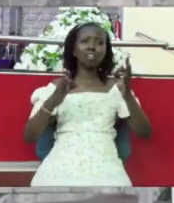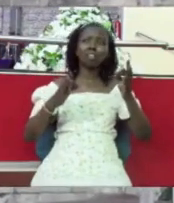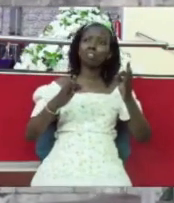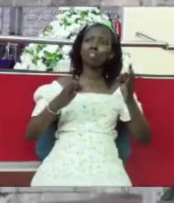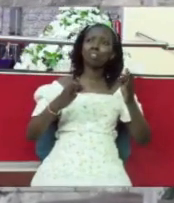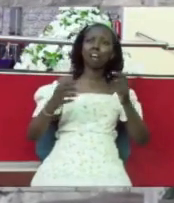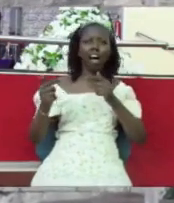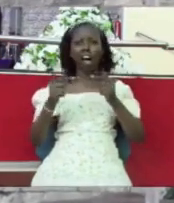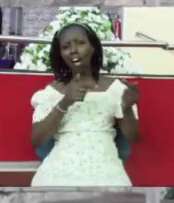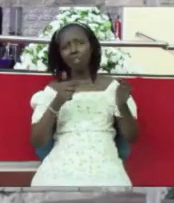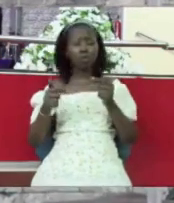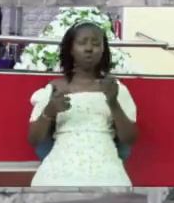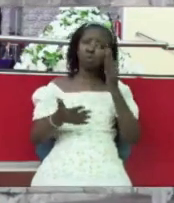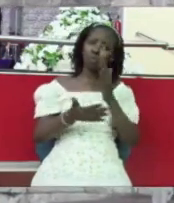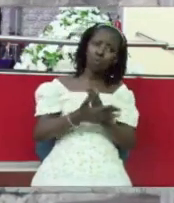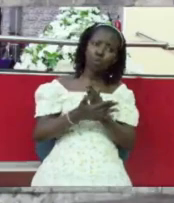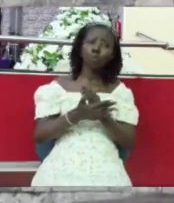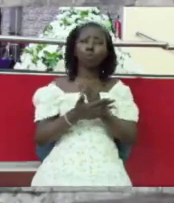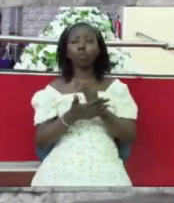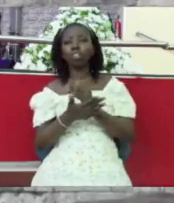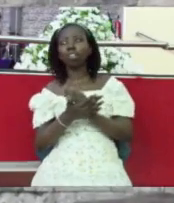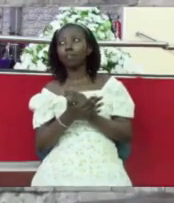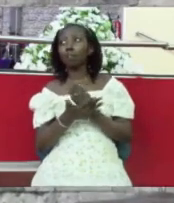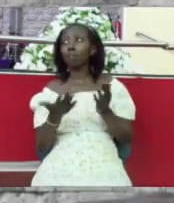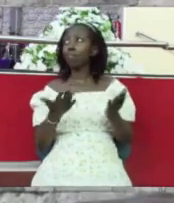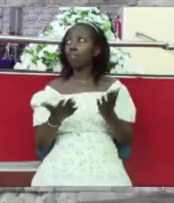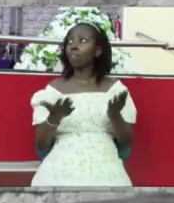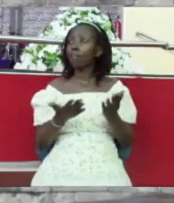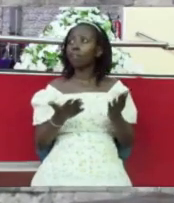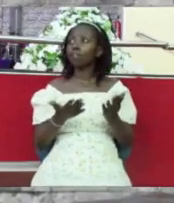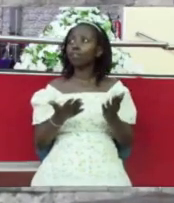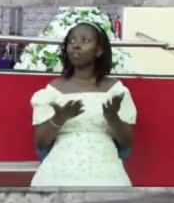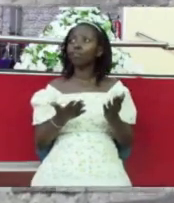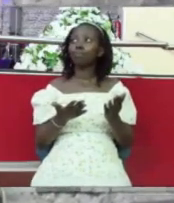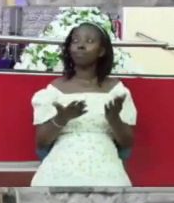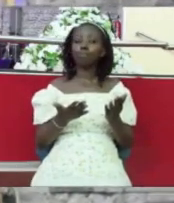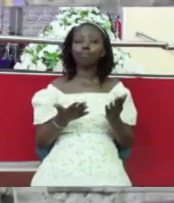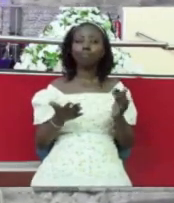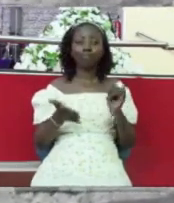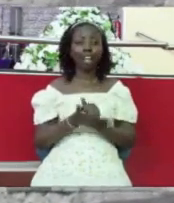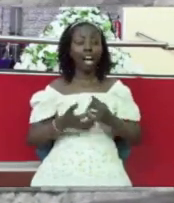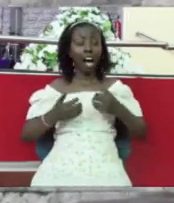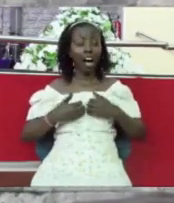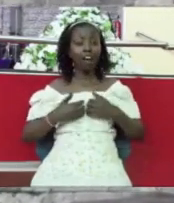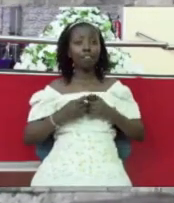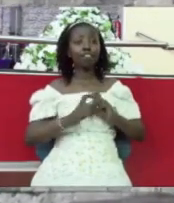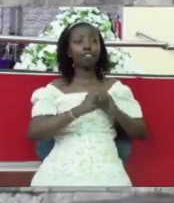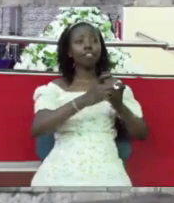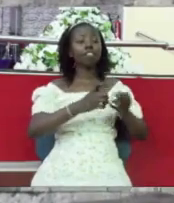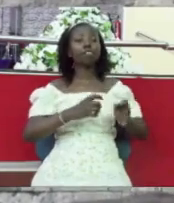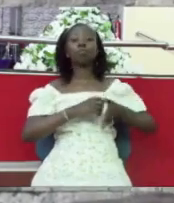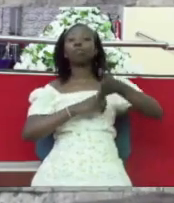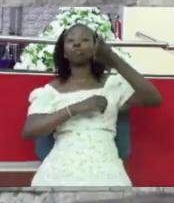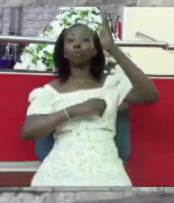true? Is it kama true? Unauliza, if peradventure pengine kuwe. That there is a gift of God ya kwamba kuna zawadi